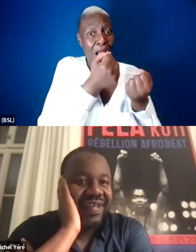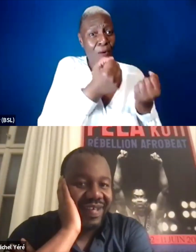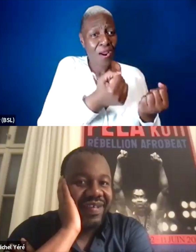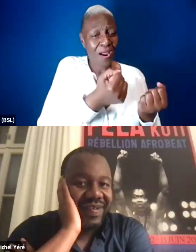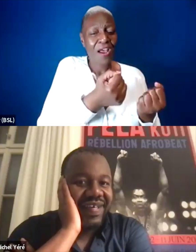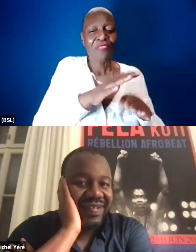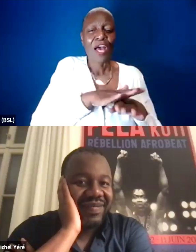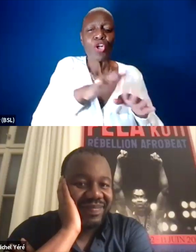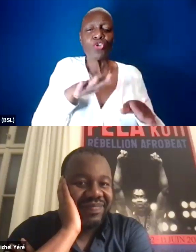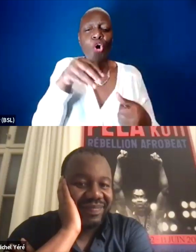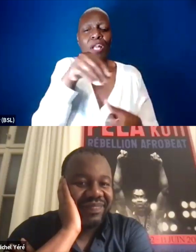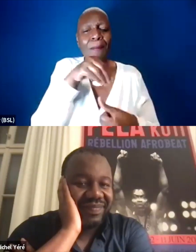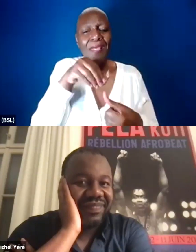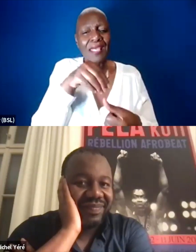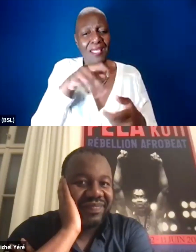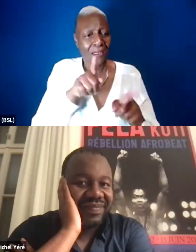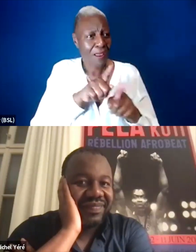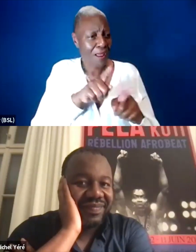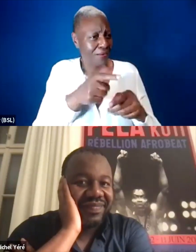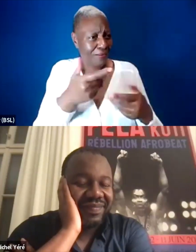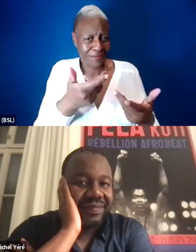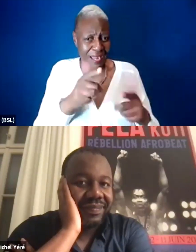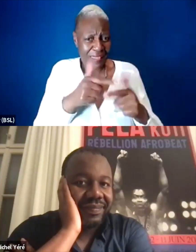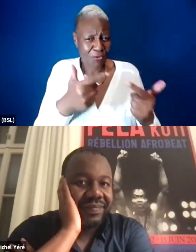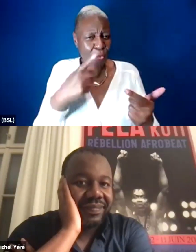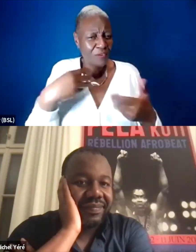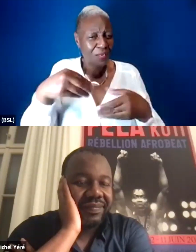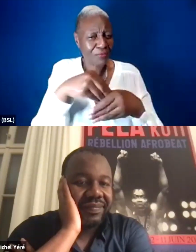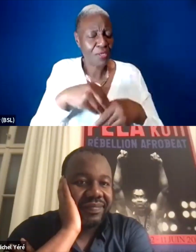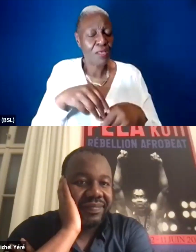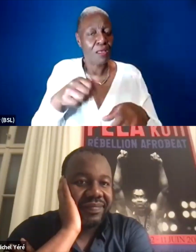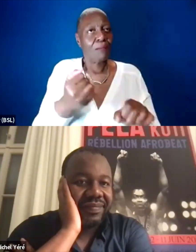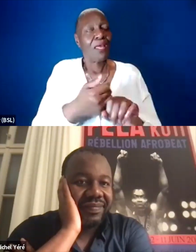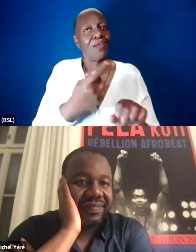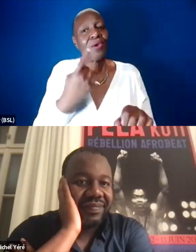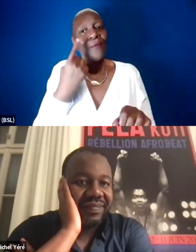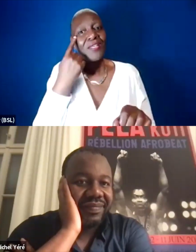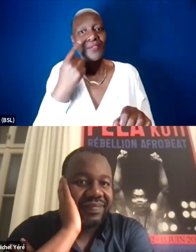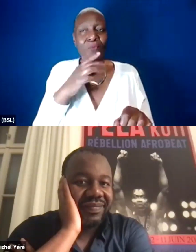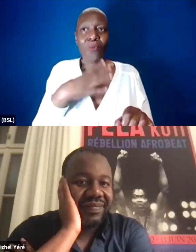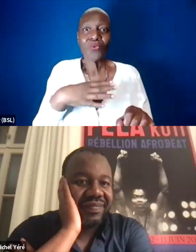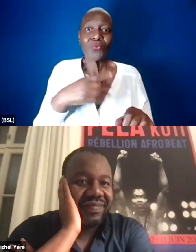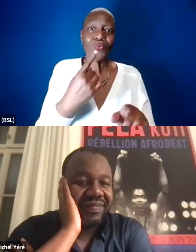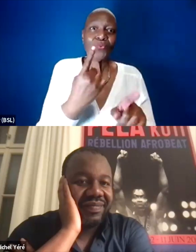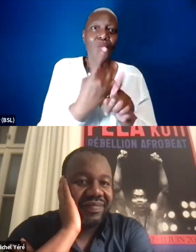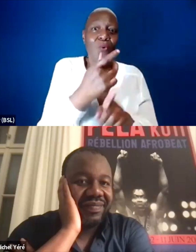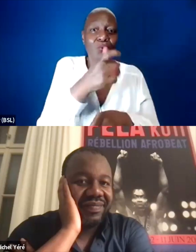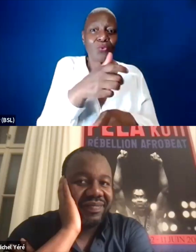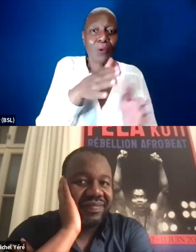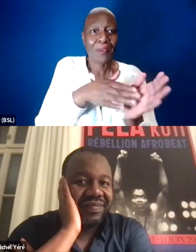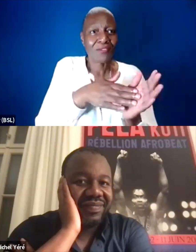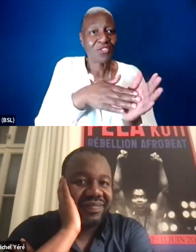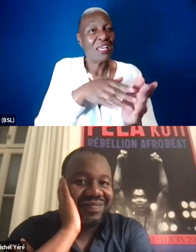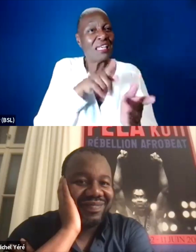non-Armenian languages. All of these things factor in, and it just makes you wish that you could talk to this person and ask him about